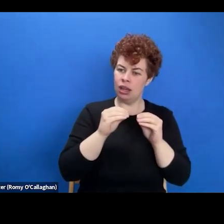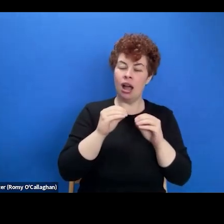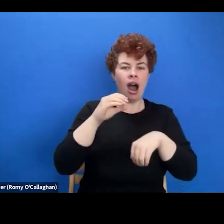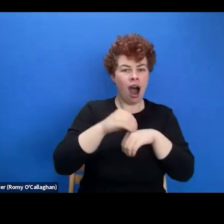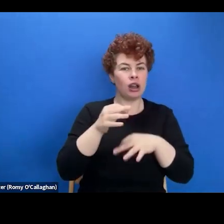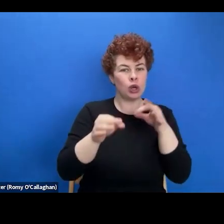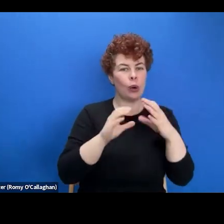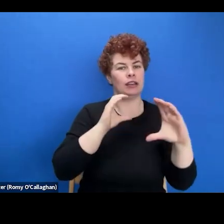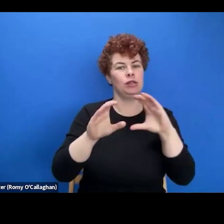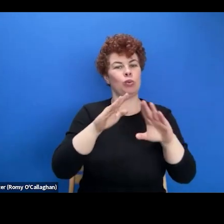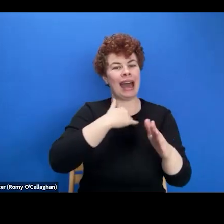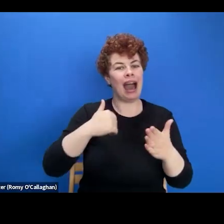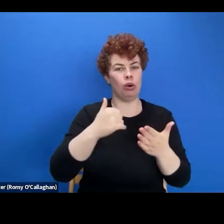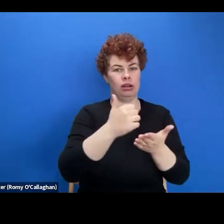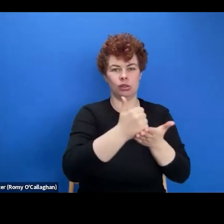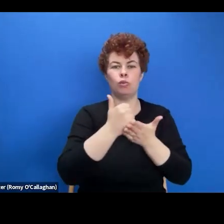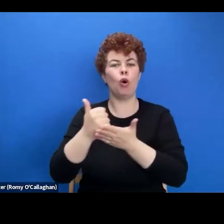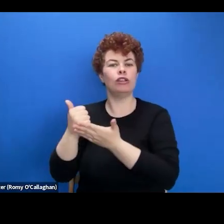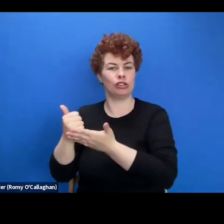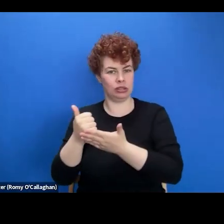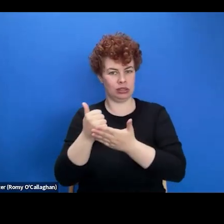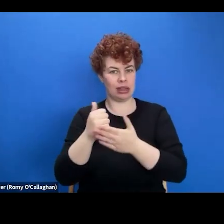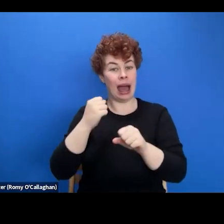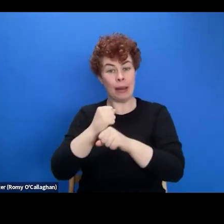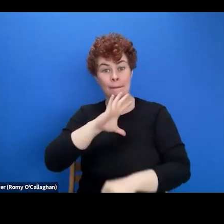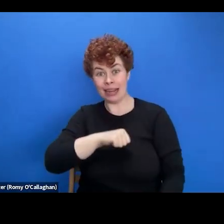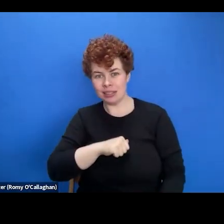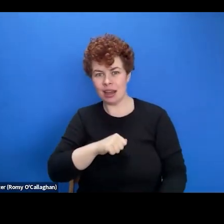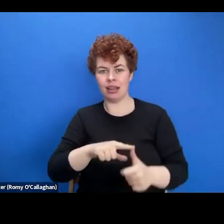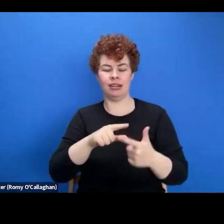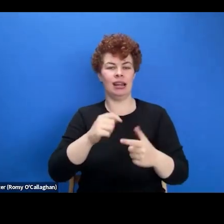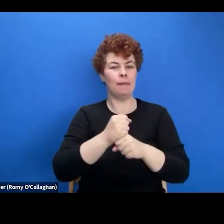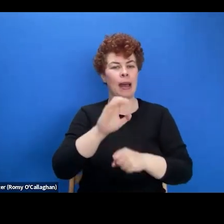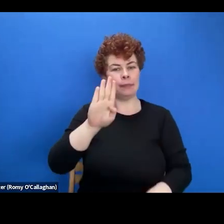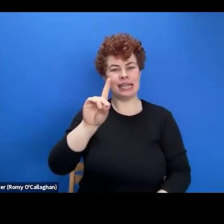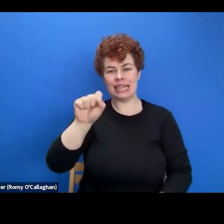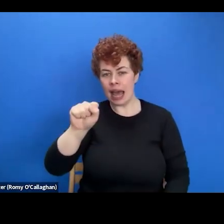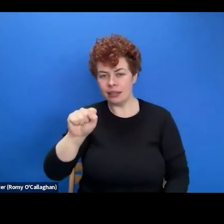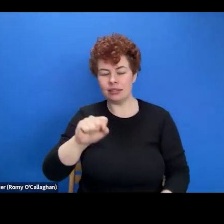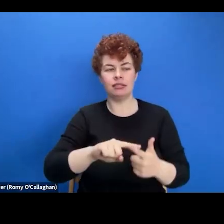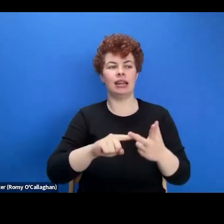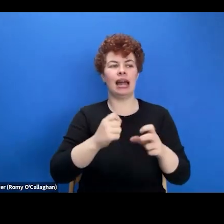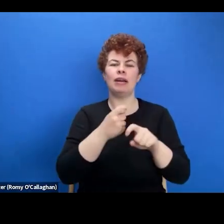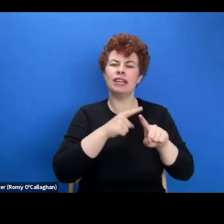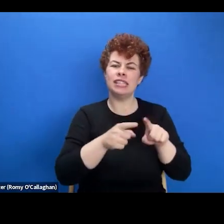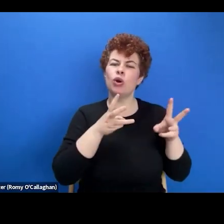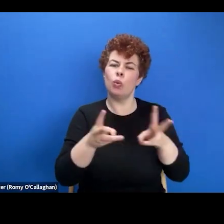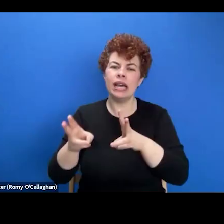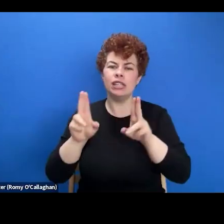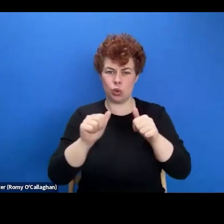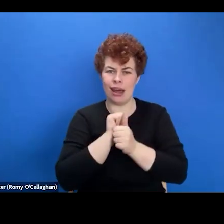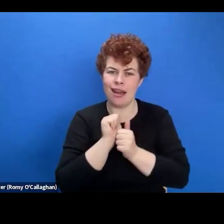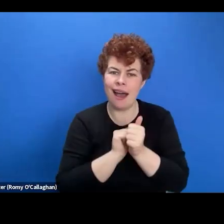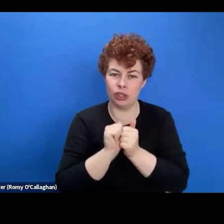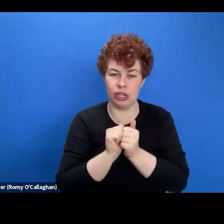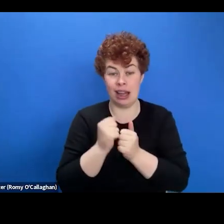supporters about Palestine and about BDS, and about the different ways that you can take action, and BDS being one